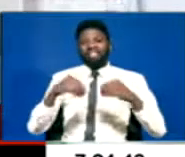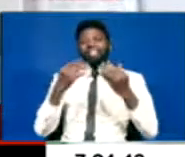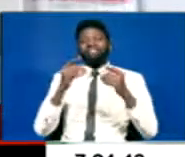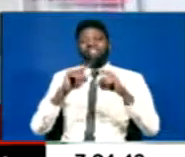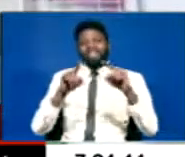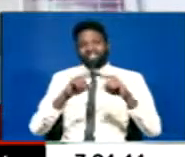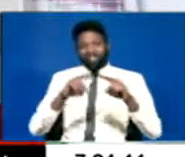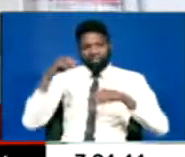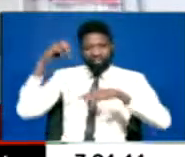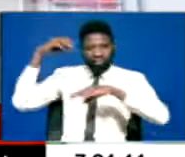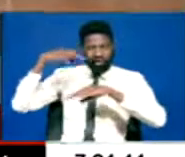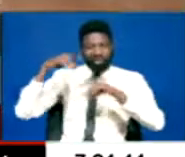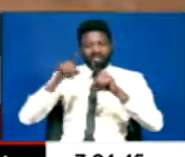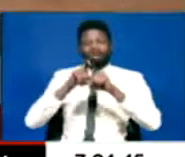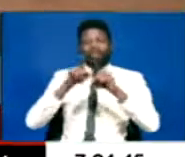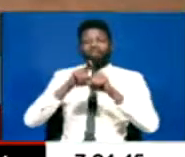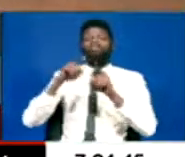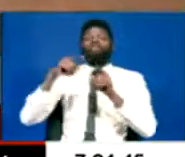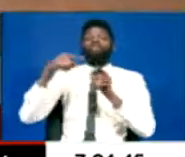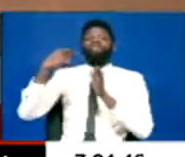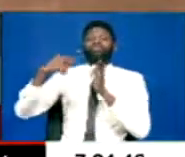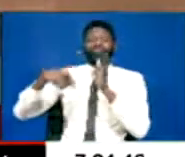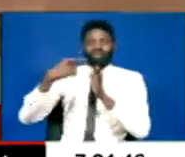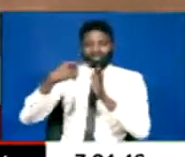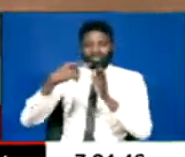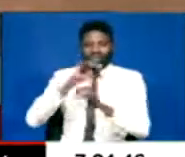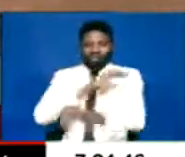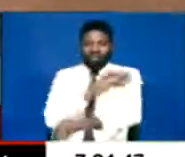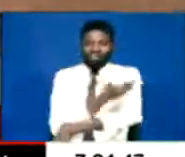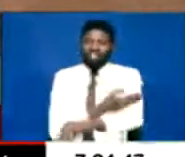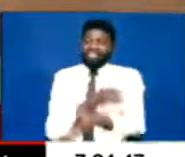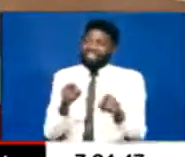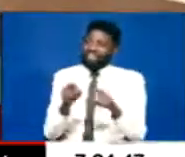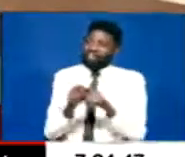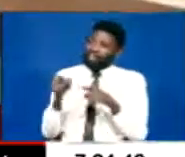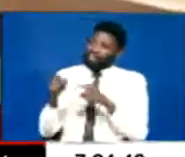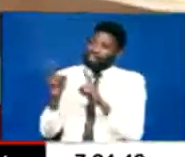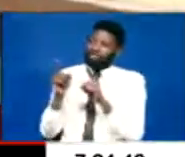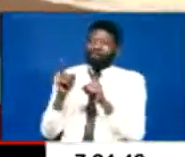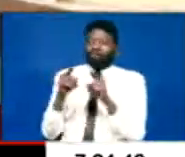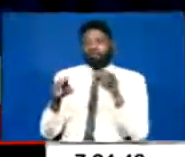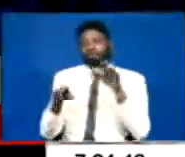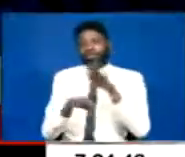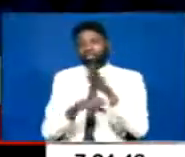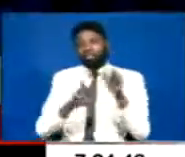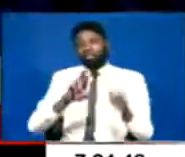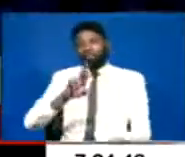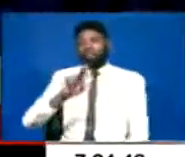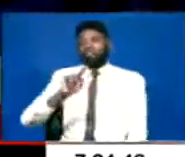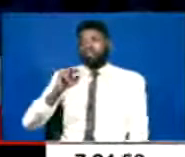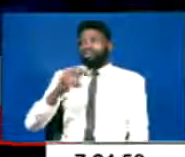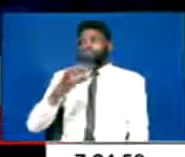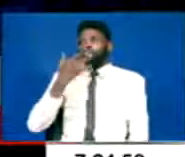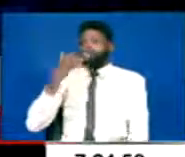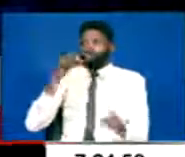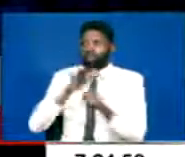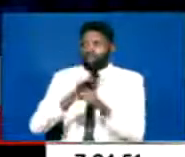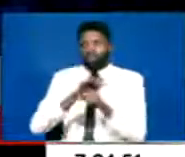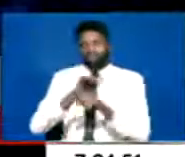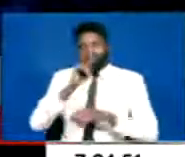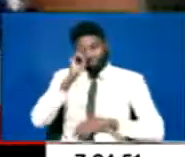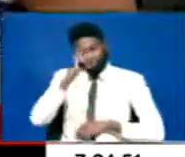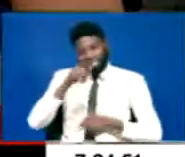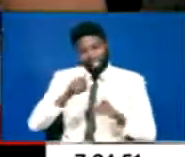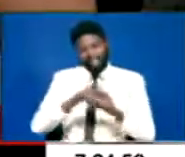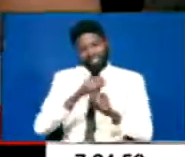and wind turbines. Moore, whose running mate is Ruth Mutua, promises to respect and defend the country's constitution, which